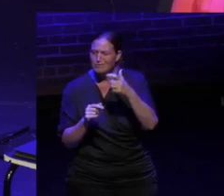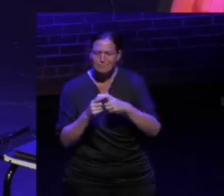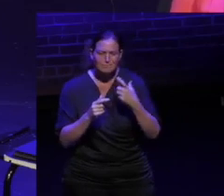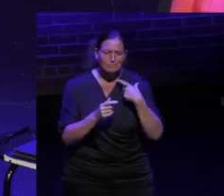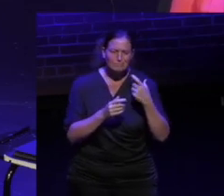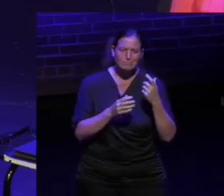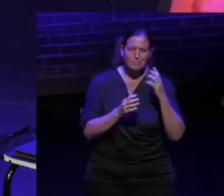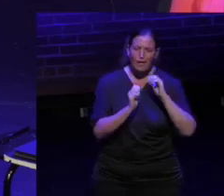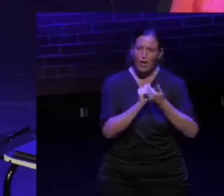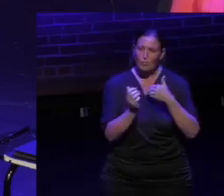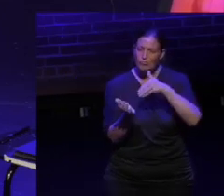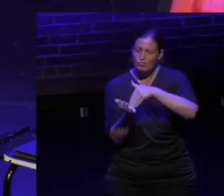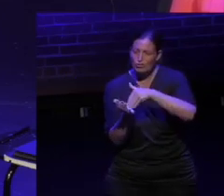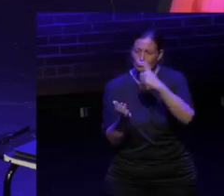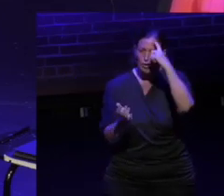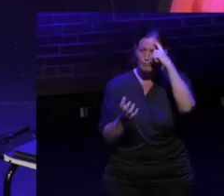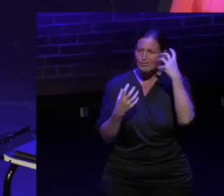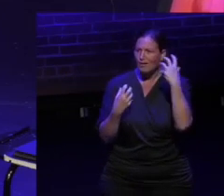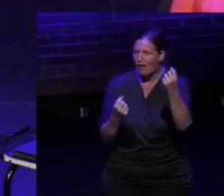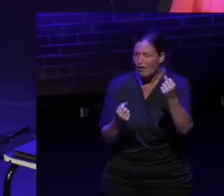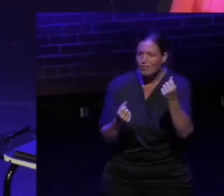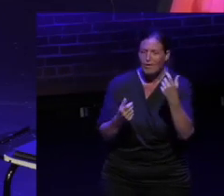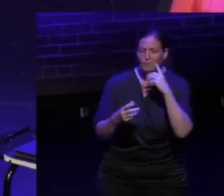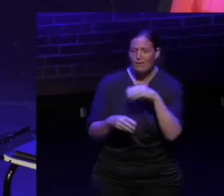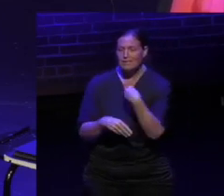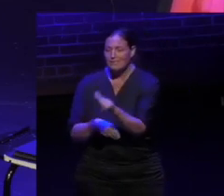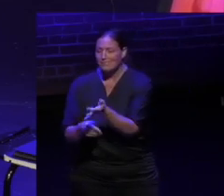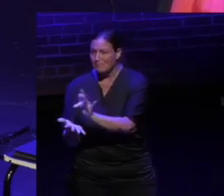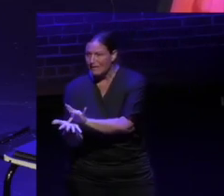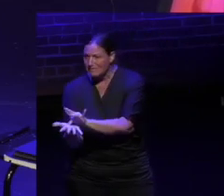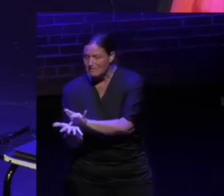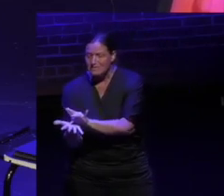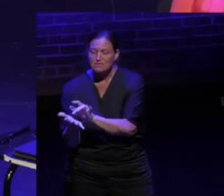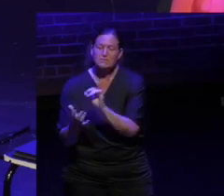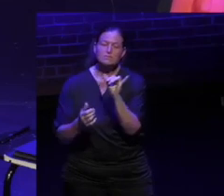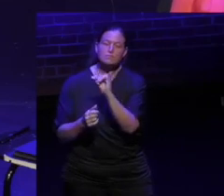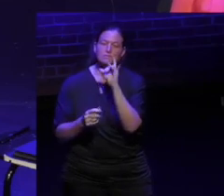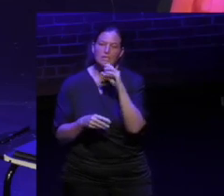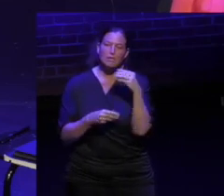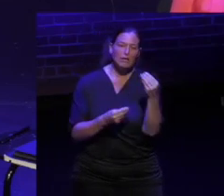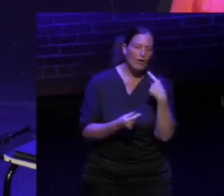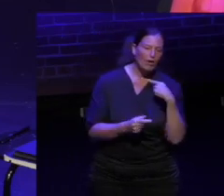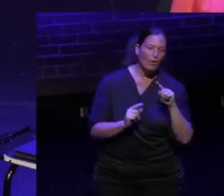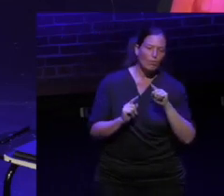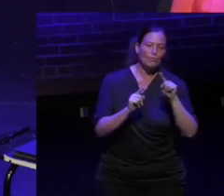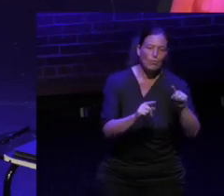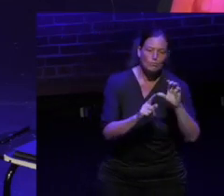the way a doctor or a mental health professional might prescribe medicine will prescribe attendance at a